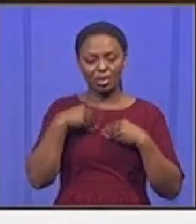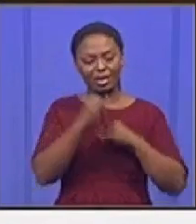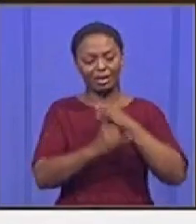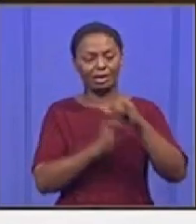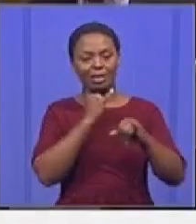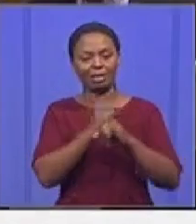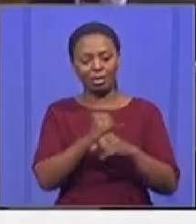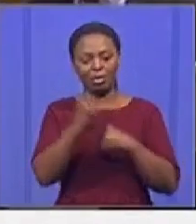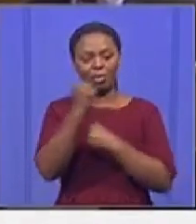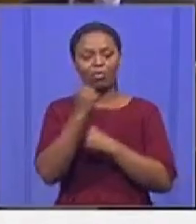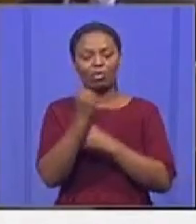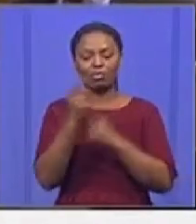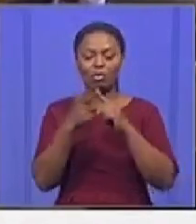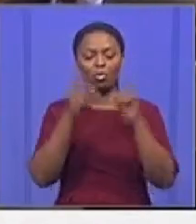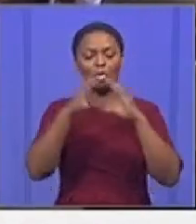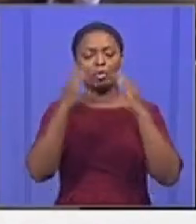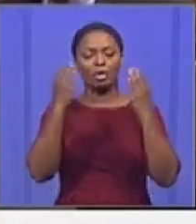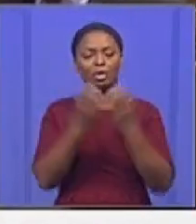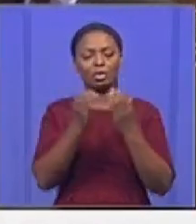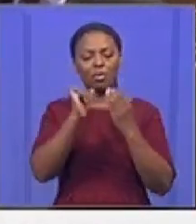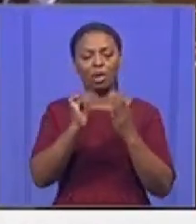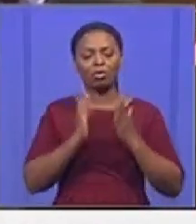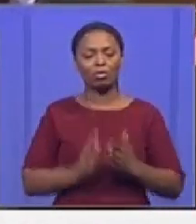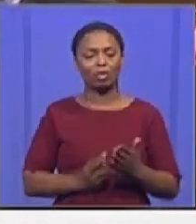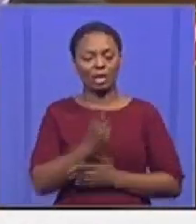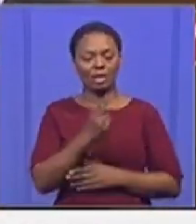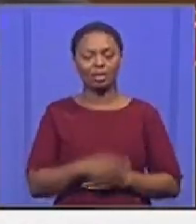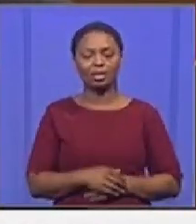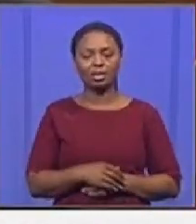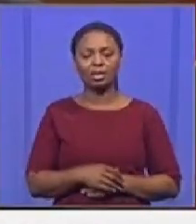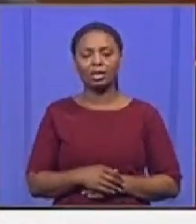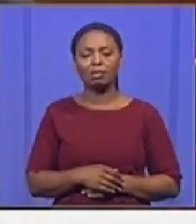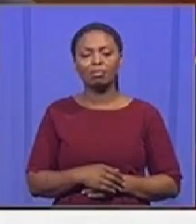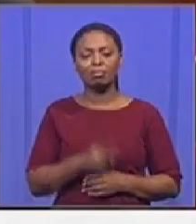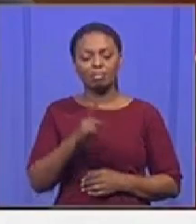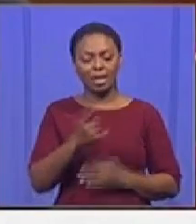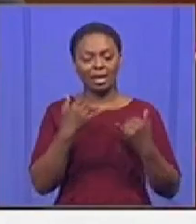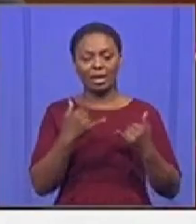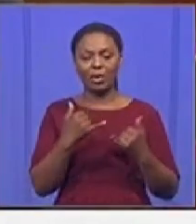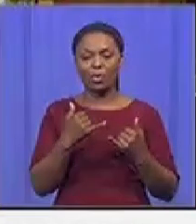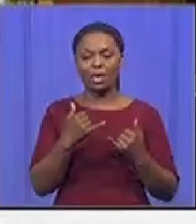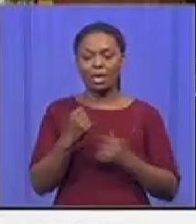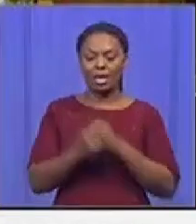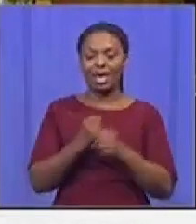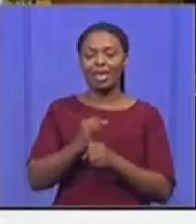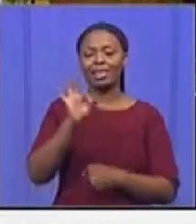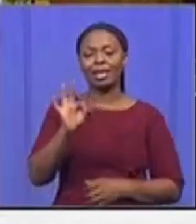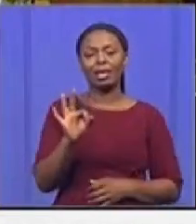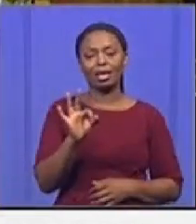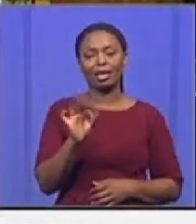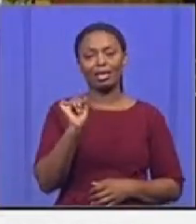ditšhabakopano ya komishenara mogolo wa ditshwanelo tsa botho go feta paka ya ga jaana ya dingwaga di le 3